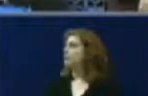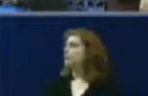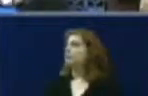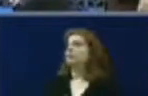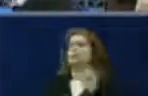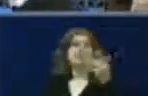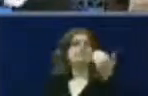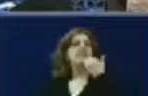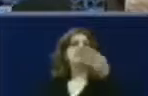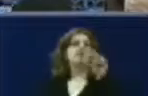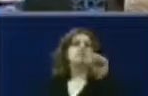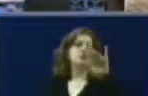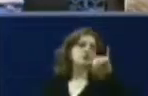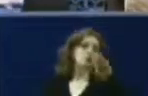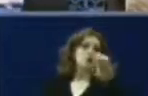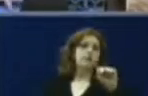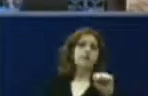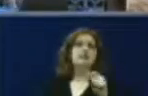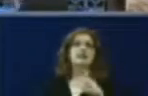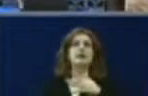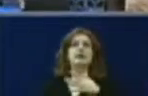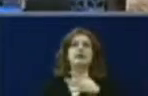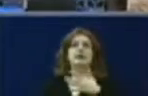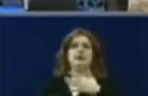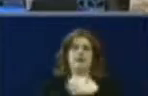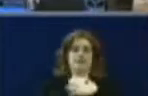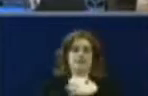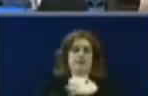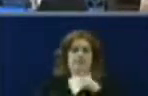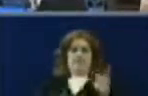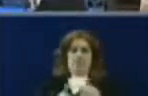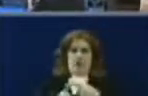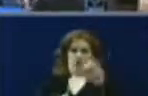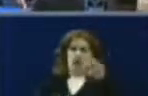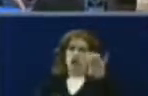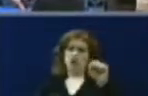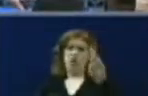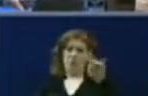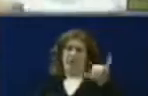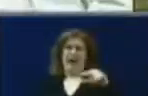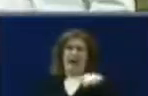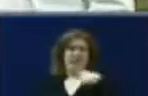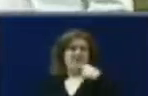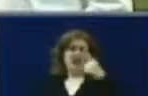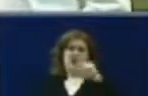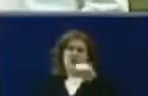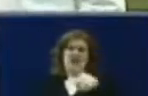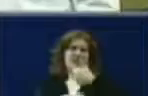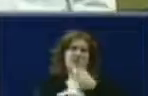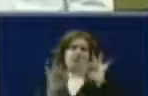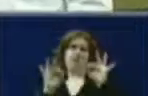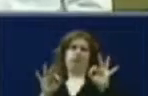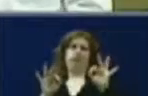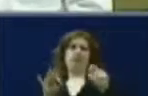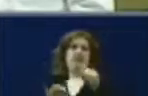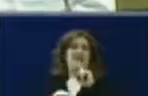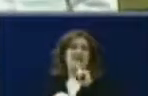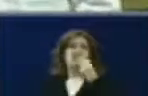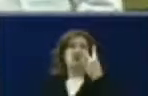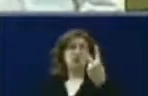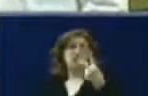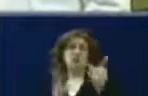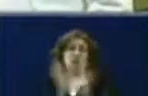Thank you, Mr. Jones. First of all, Chris Brady, I have to tell you, you set us up great. There were actually two press